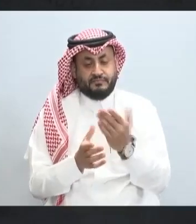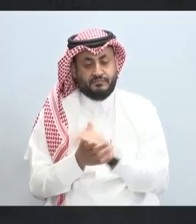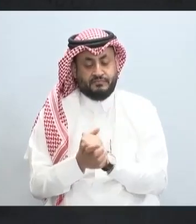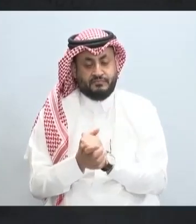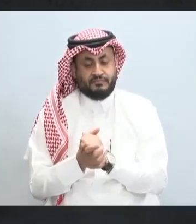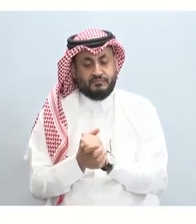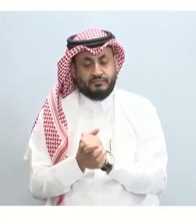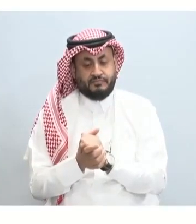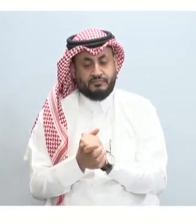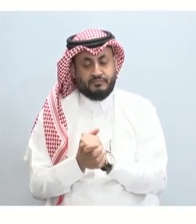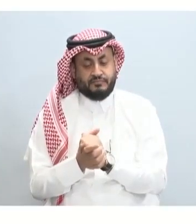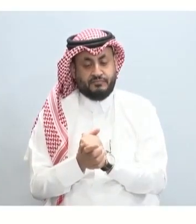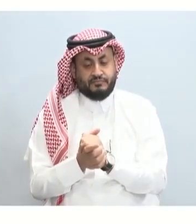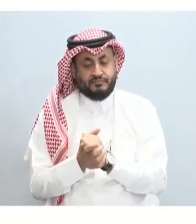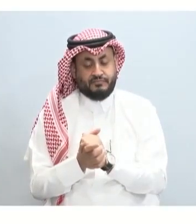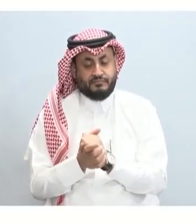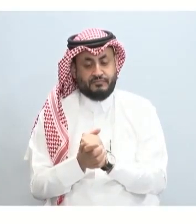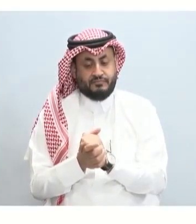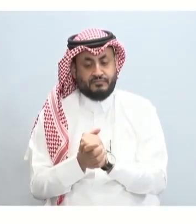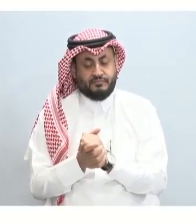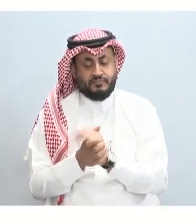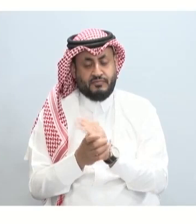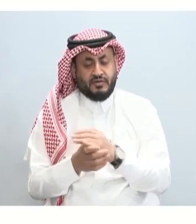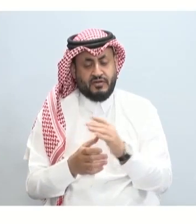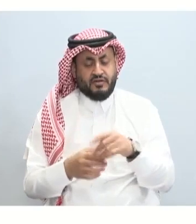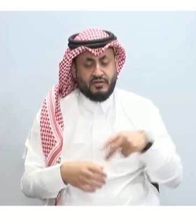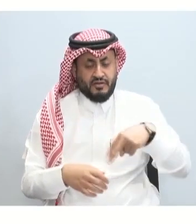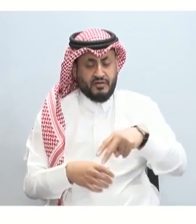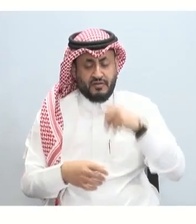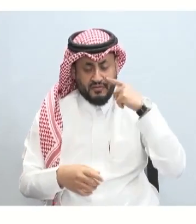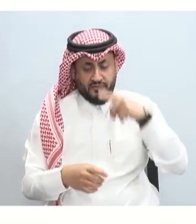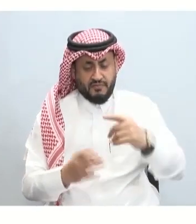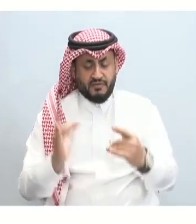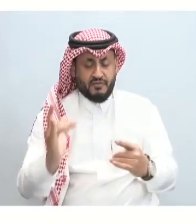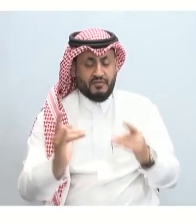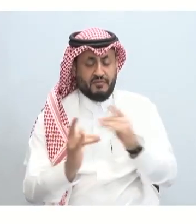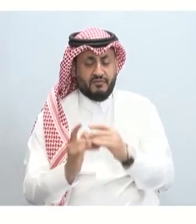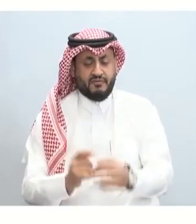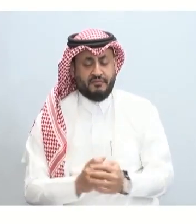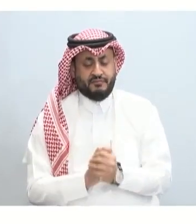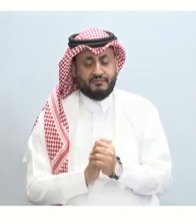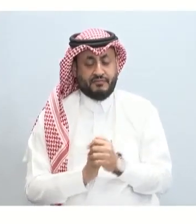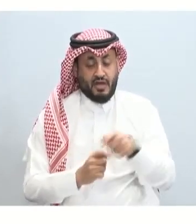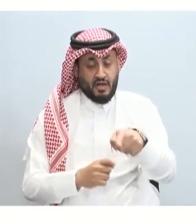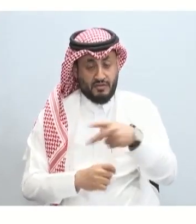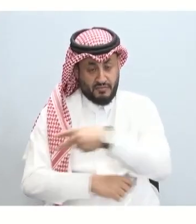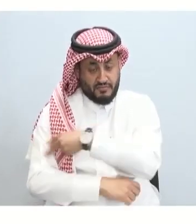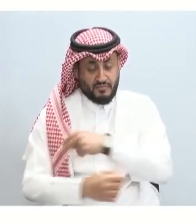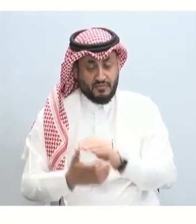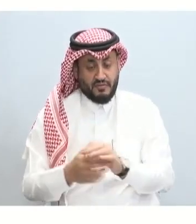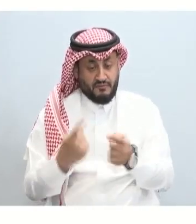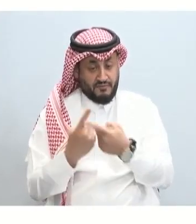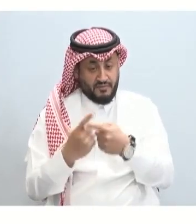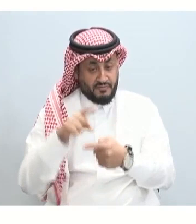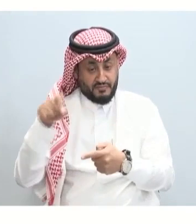for example, when you go to a passenger who is sitting and wants to order. You'll start your question